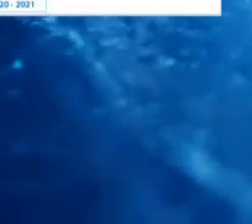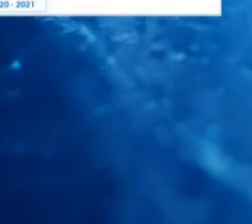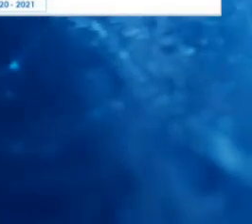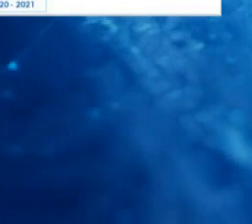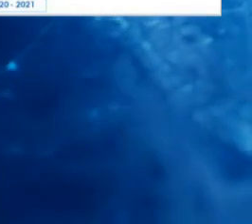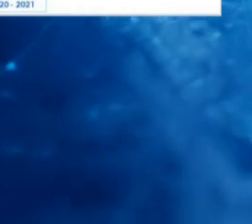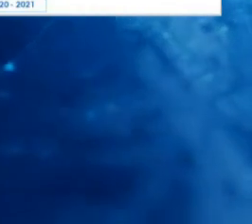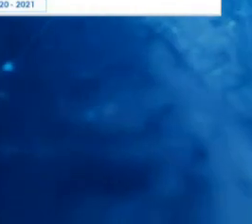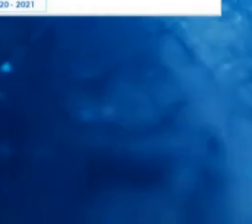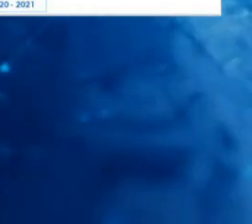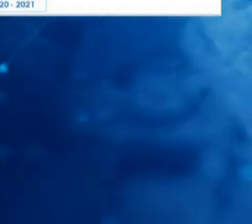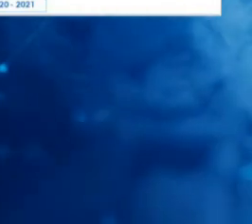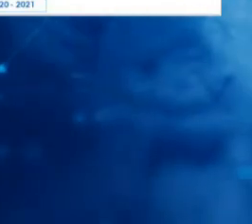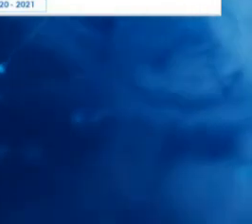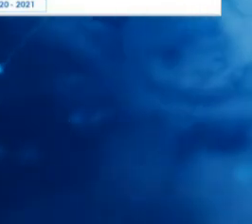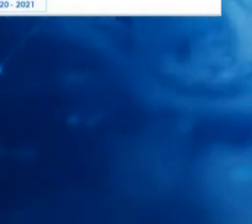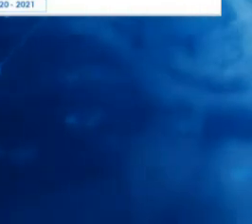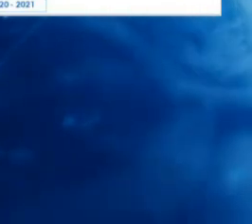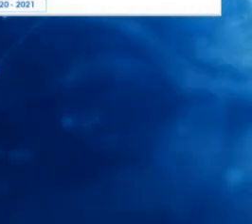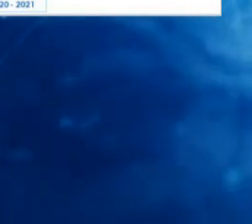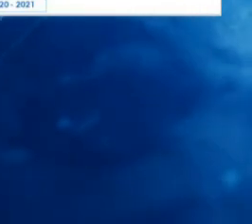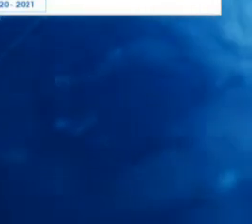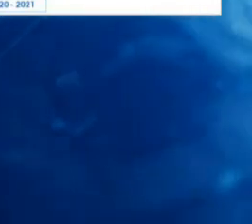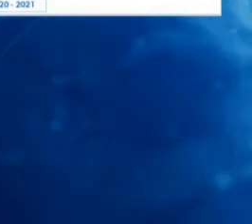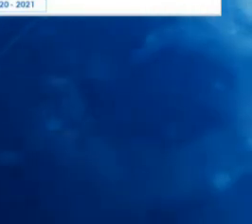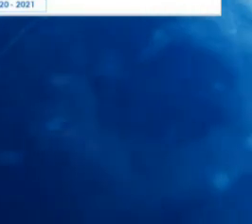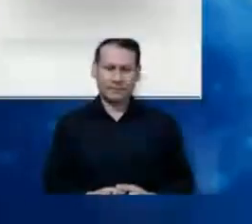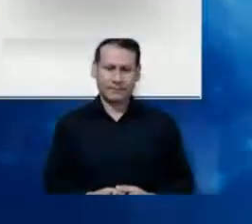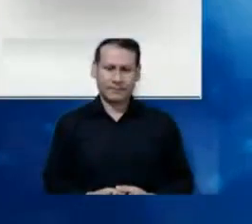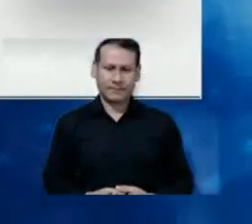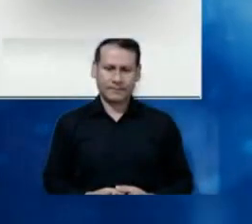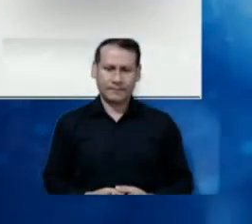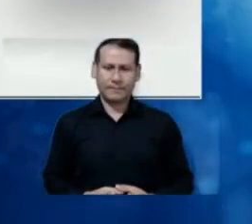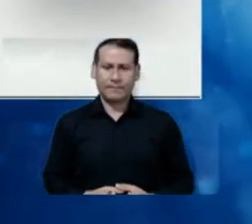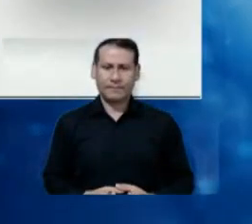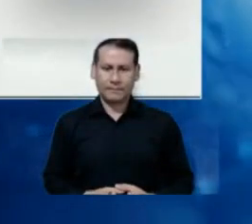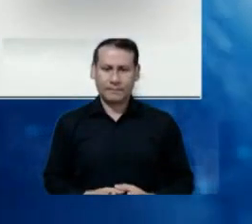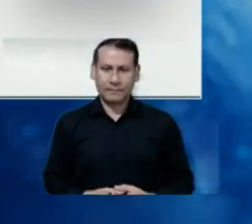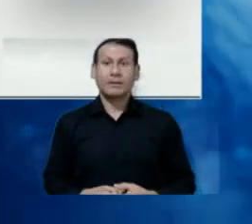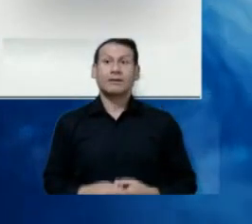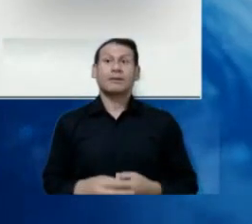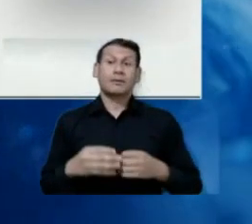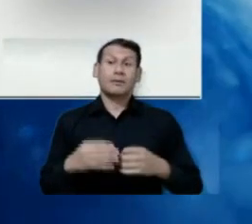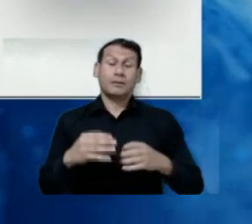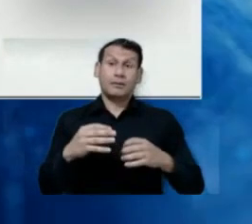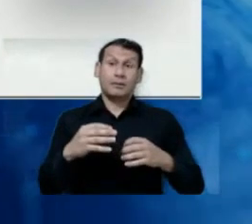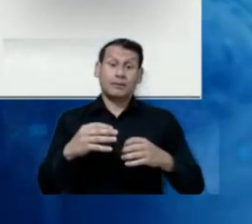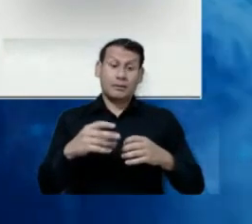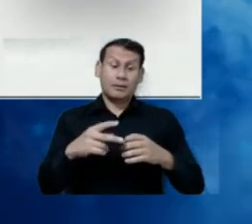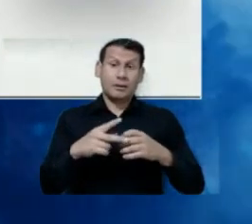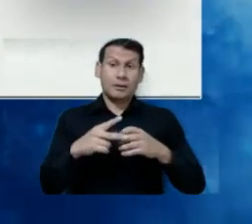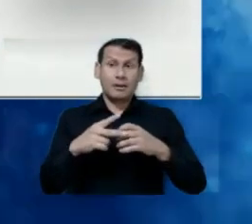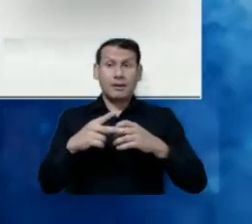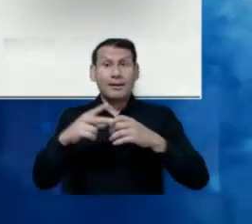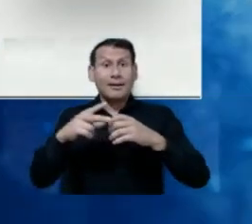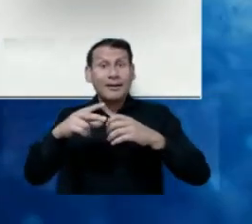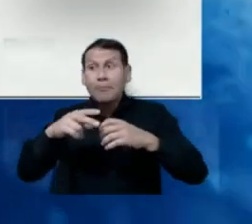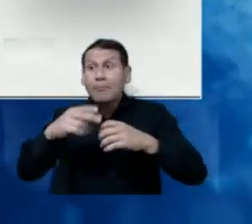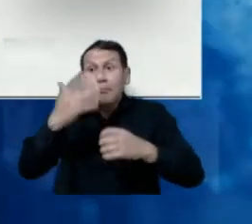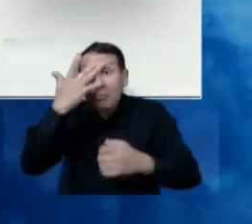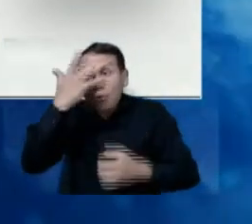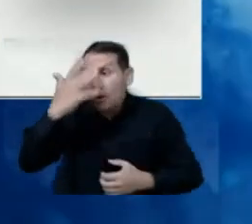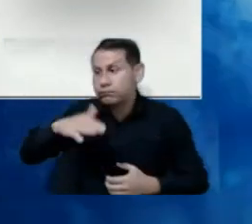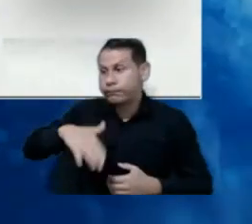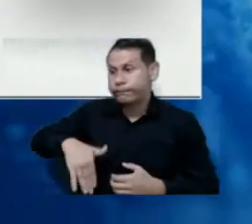That actually means backwardness, lack of modernity, and slowing down your productive